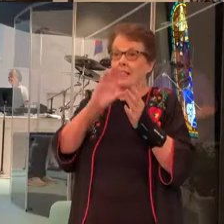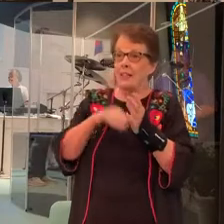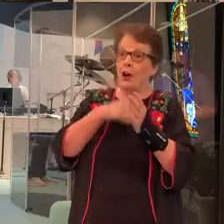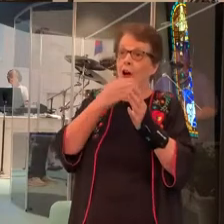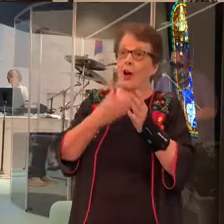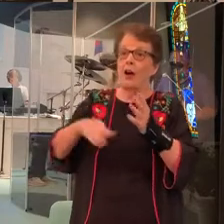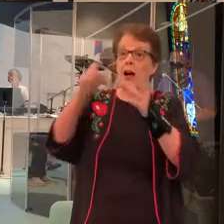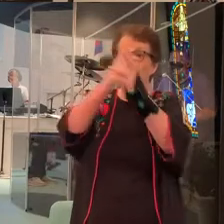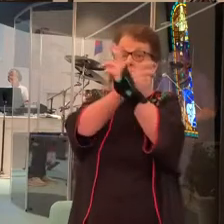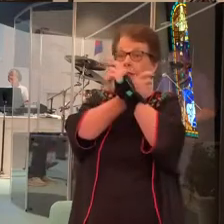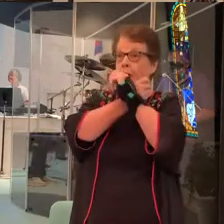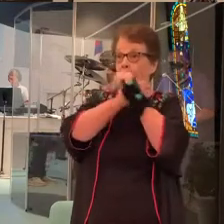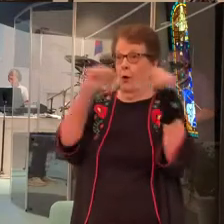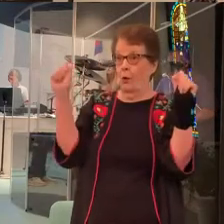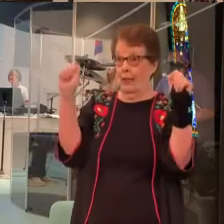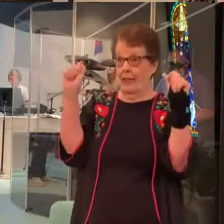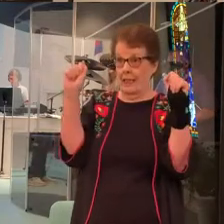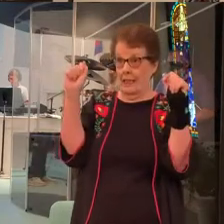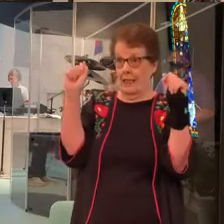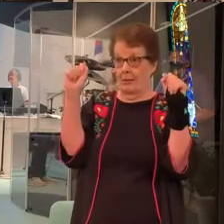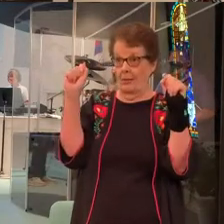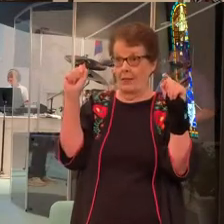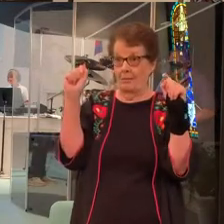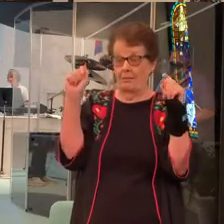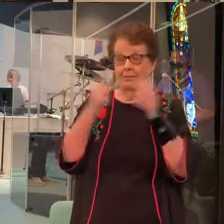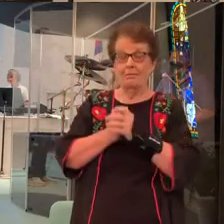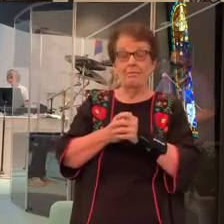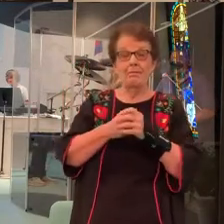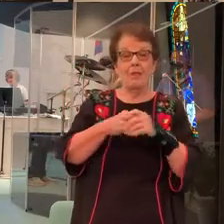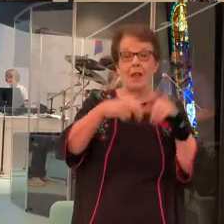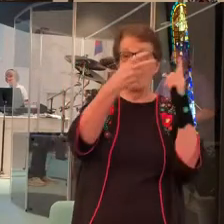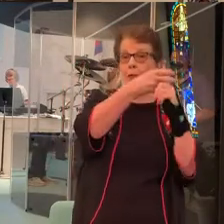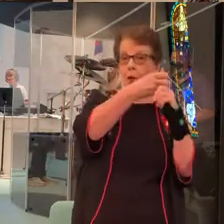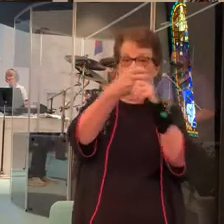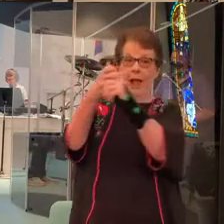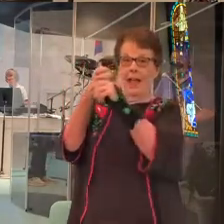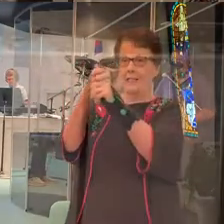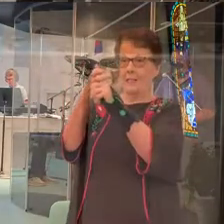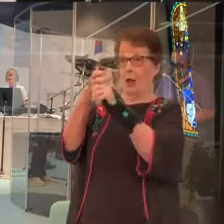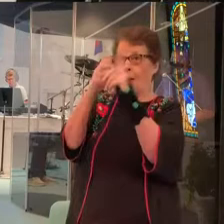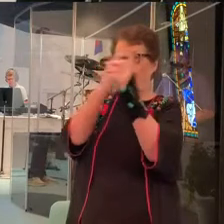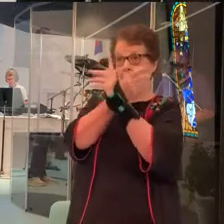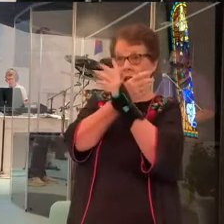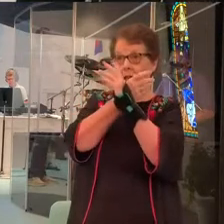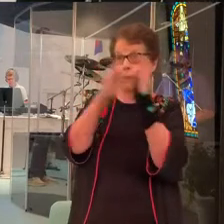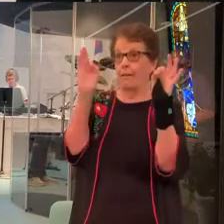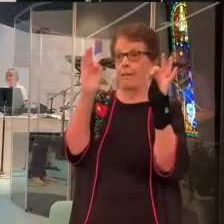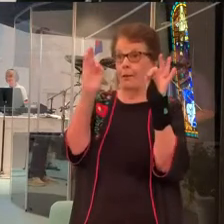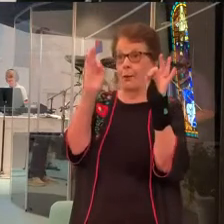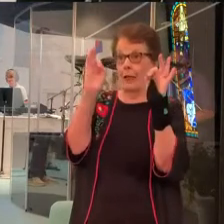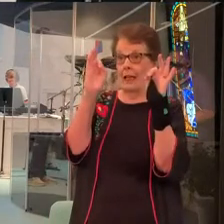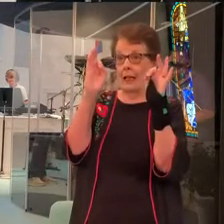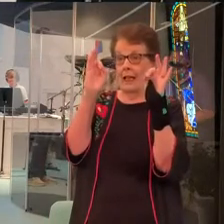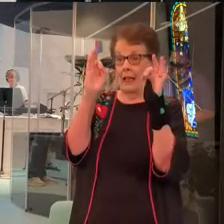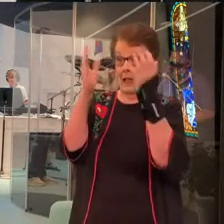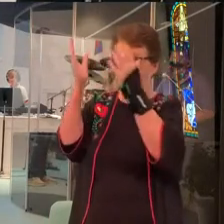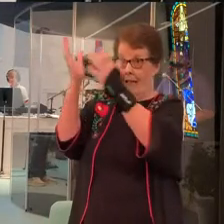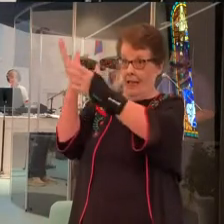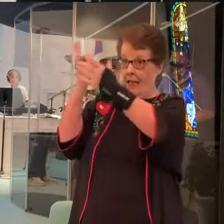This is the song of the redeemed, the ransomed and the